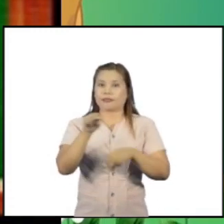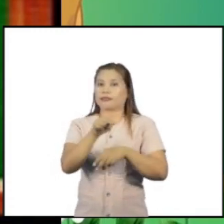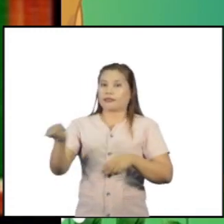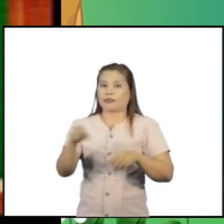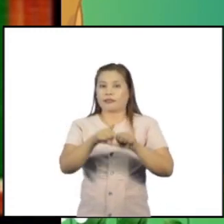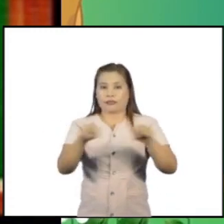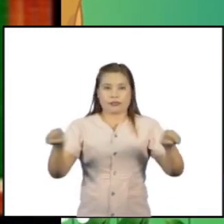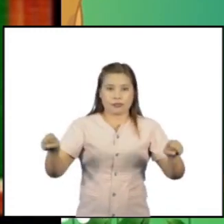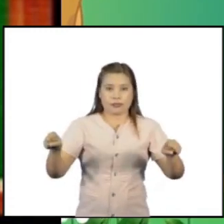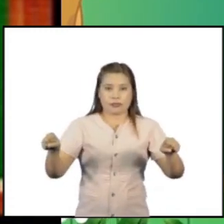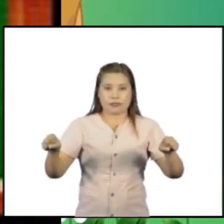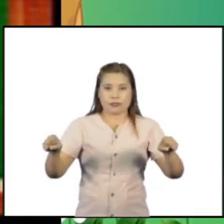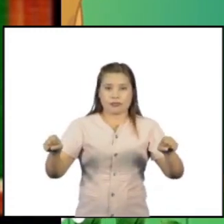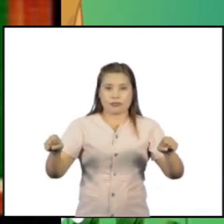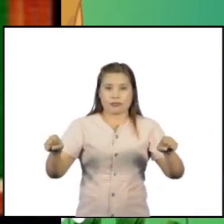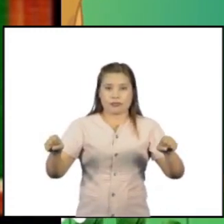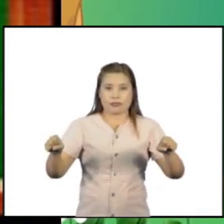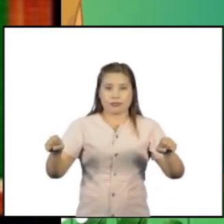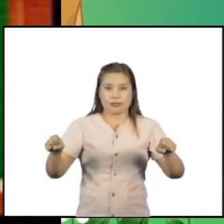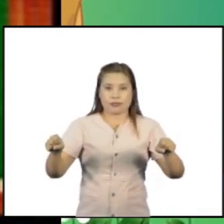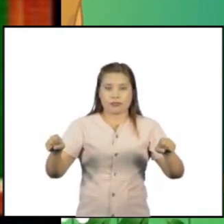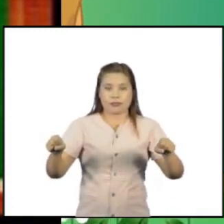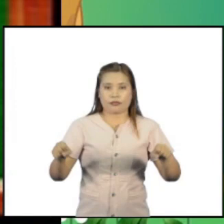the sentence.